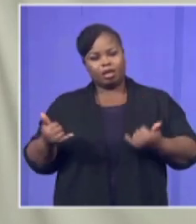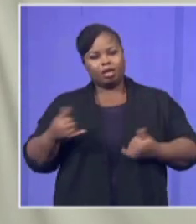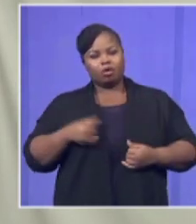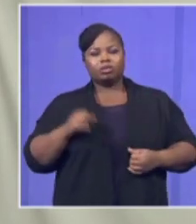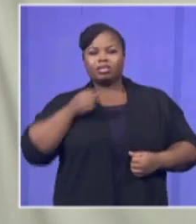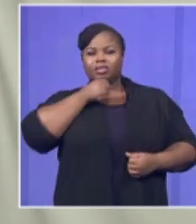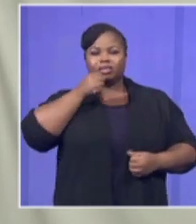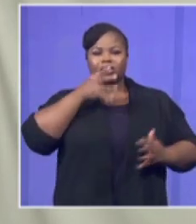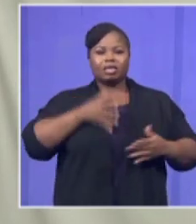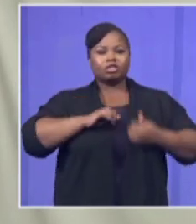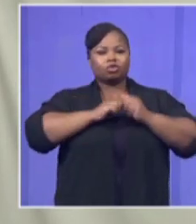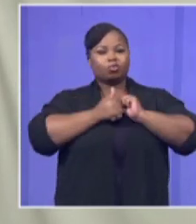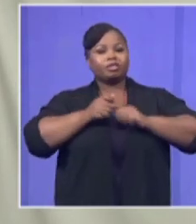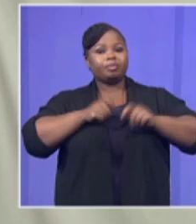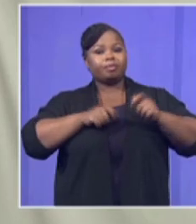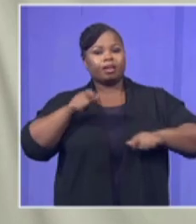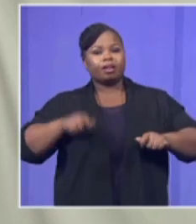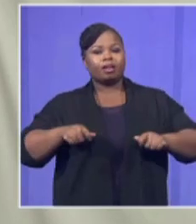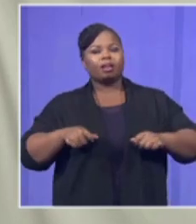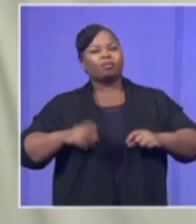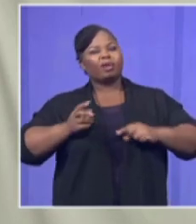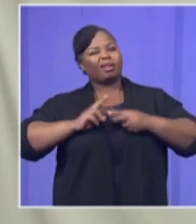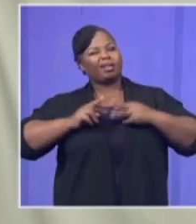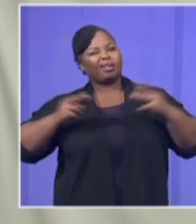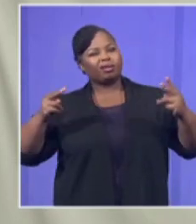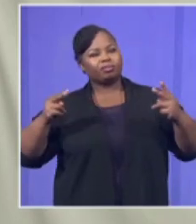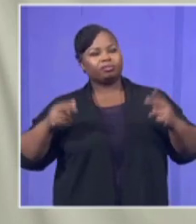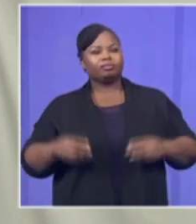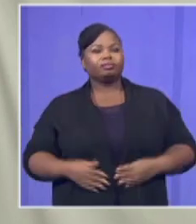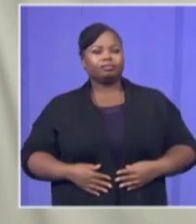the athletes, by the way, together and